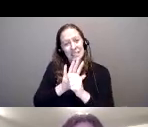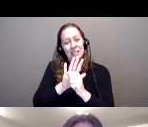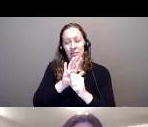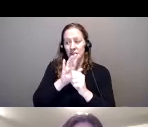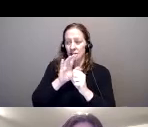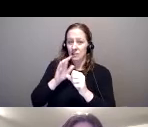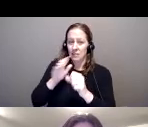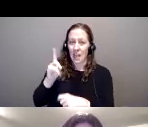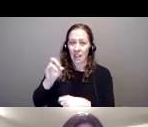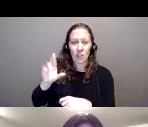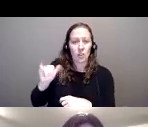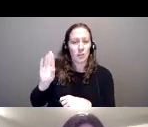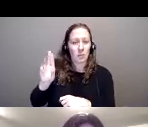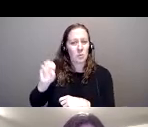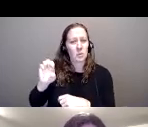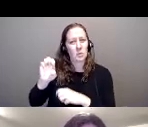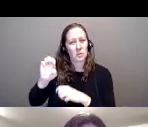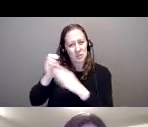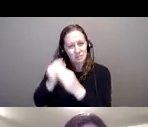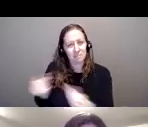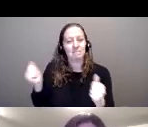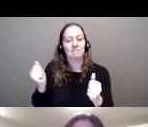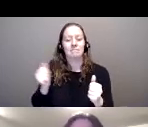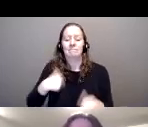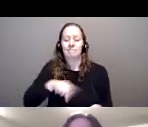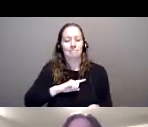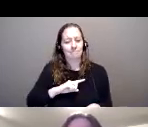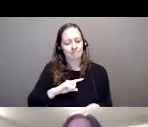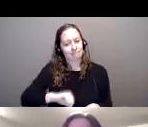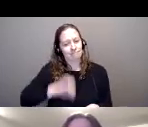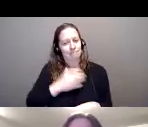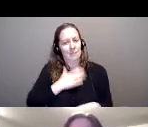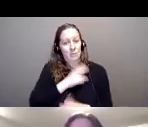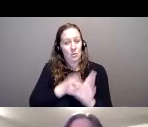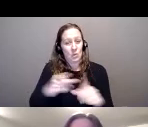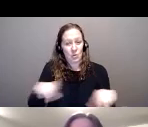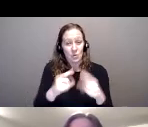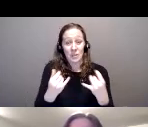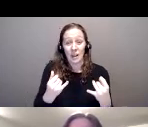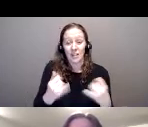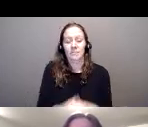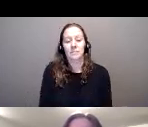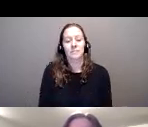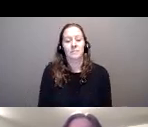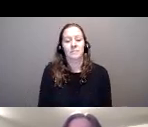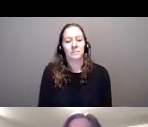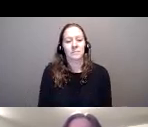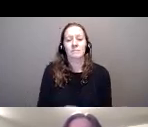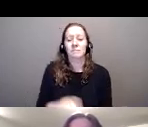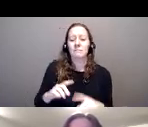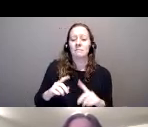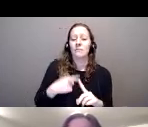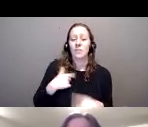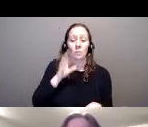and honored to join you today. So I'll tell you a little bit about what Wendy and I